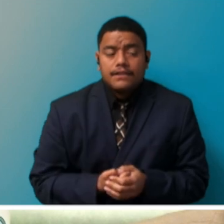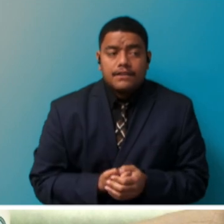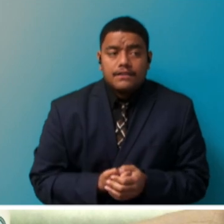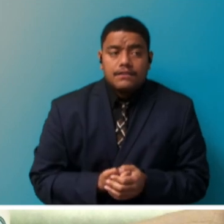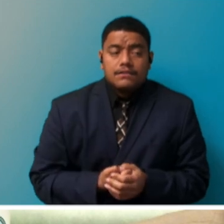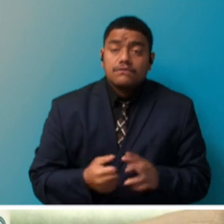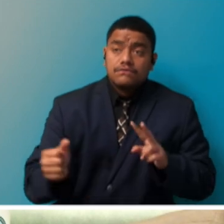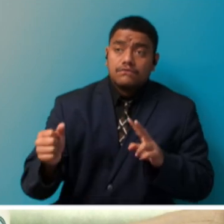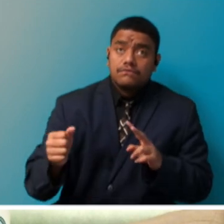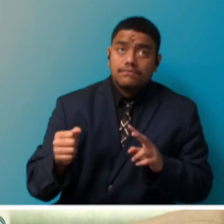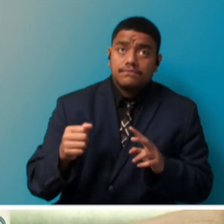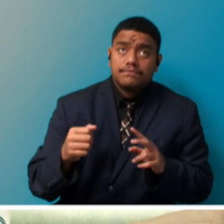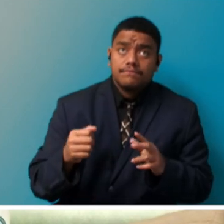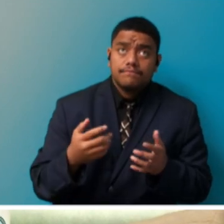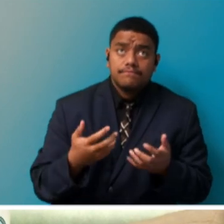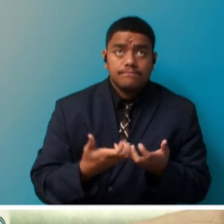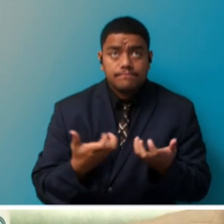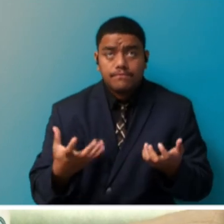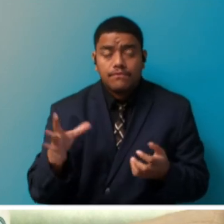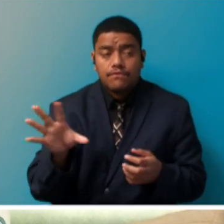Also, apart from